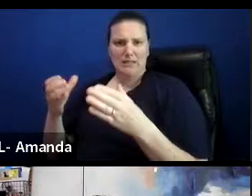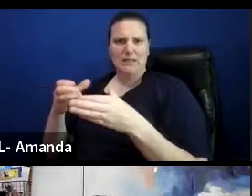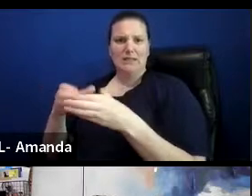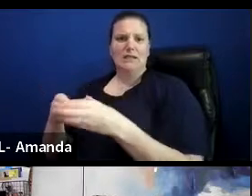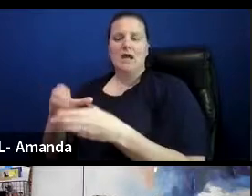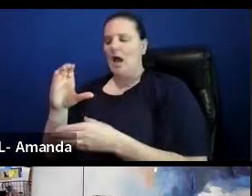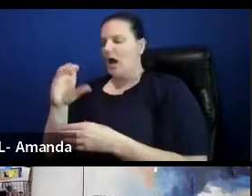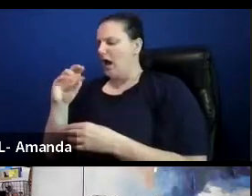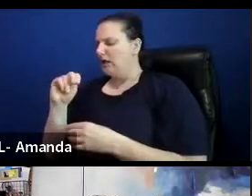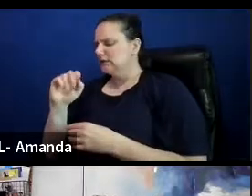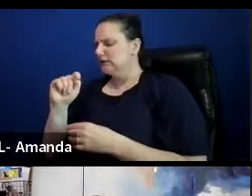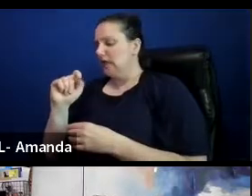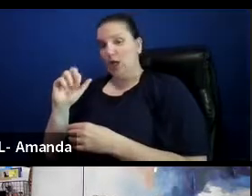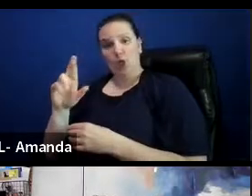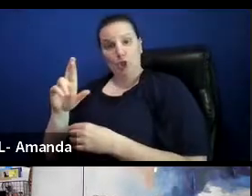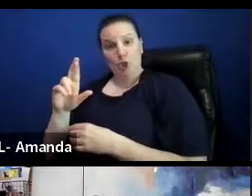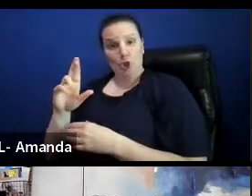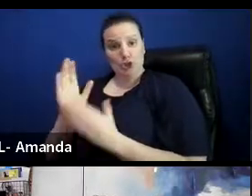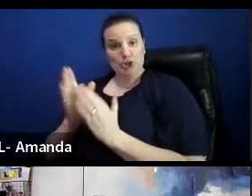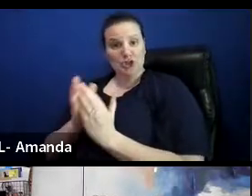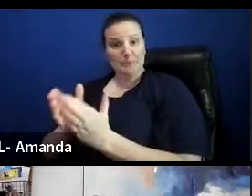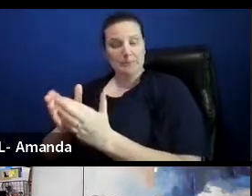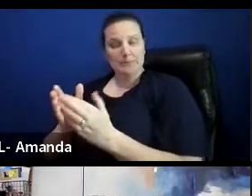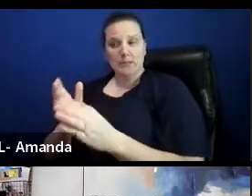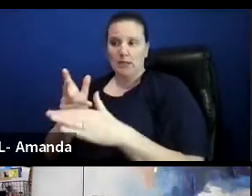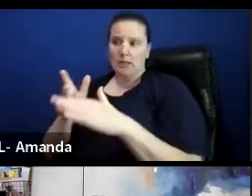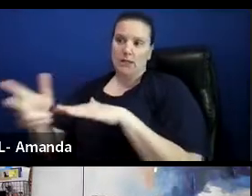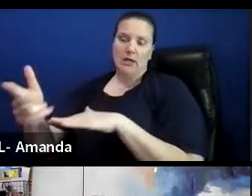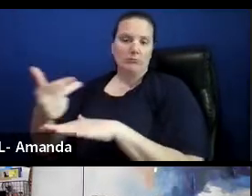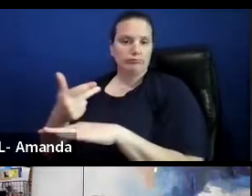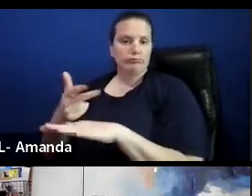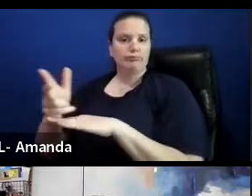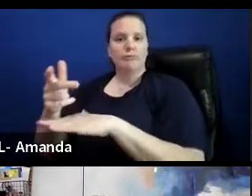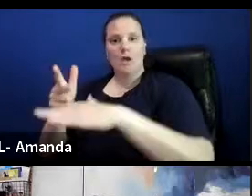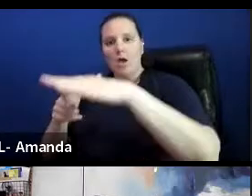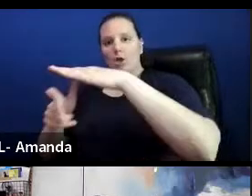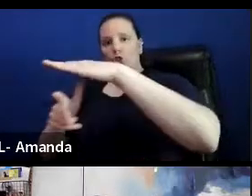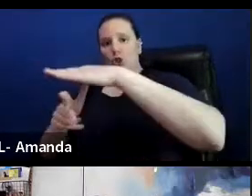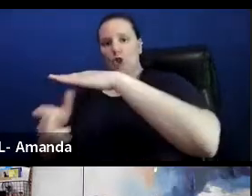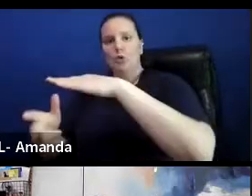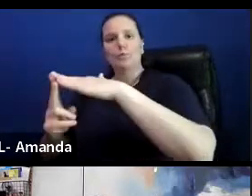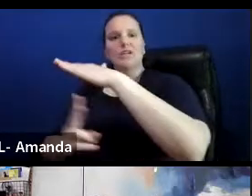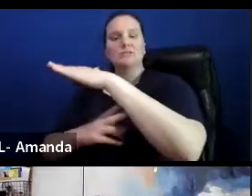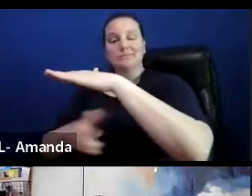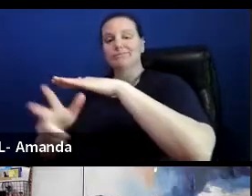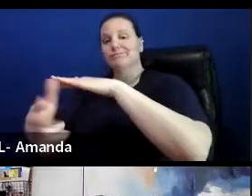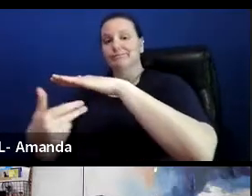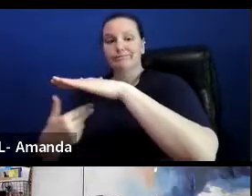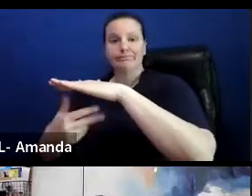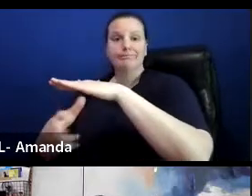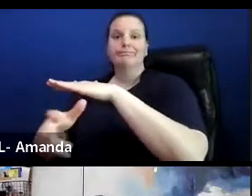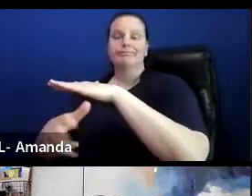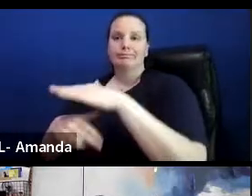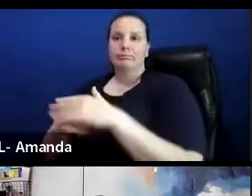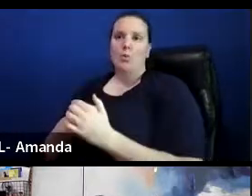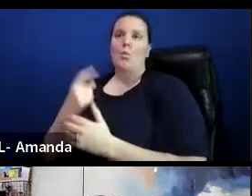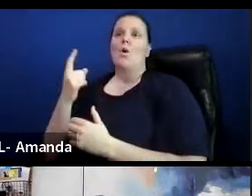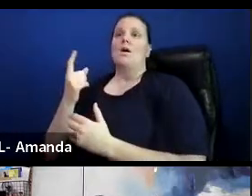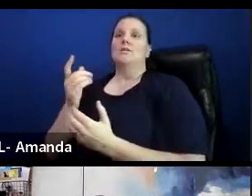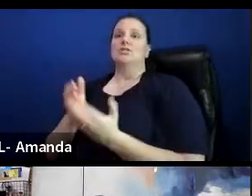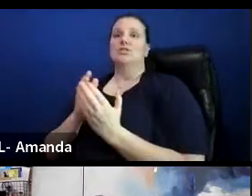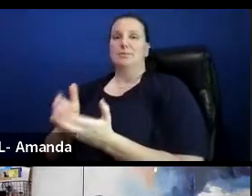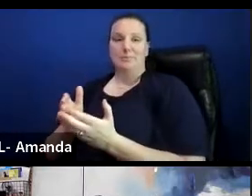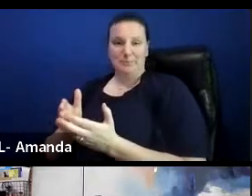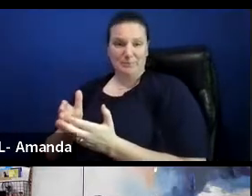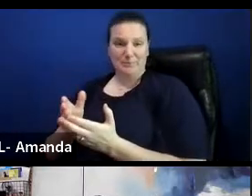ships that go in and out of that port that cross under that bridge. So one of the container ships with a payload